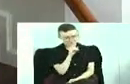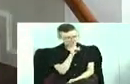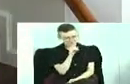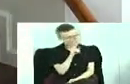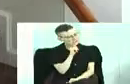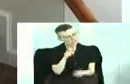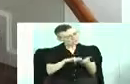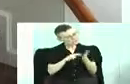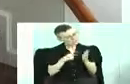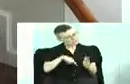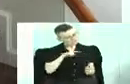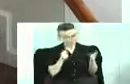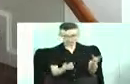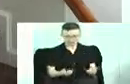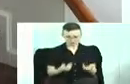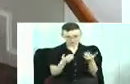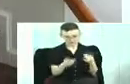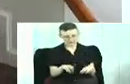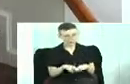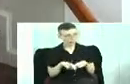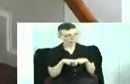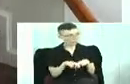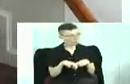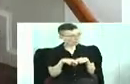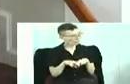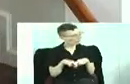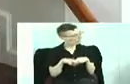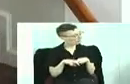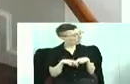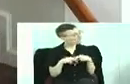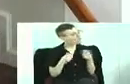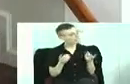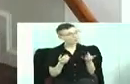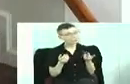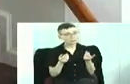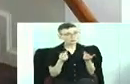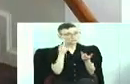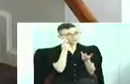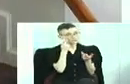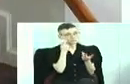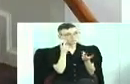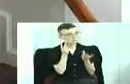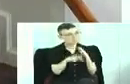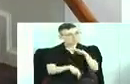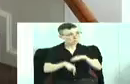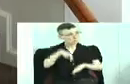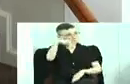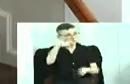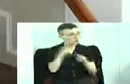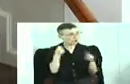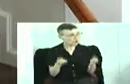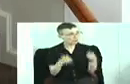wait passively for resurrection to just kind of catch up and happen.